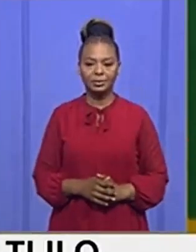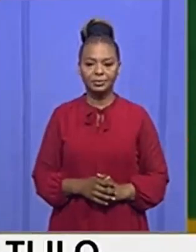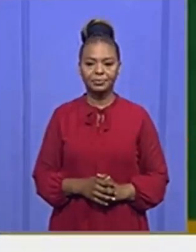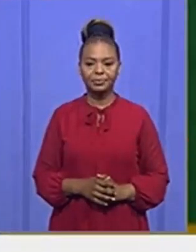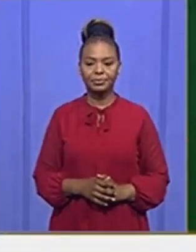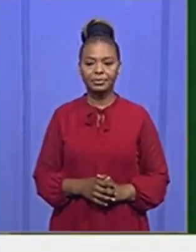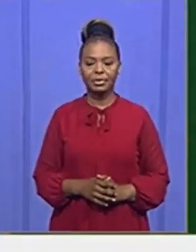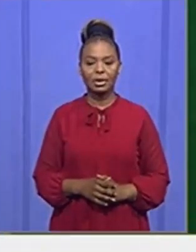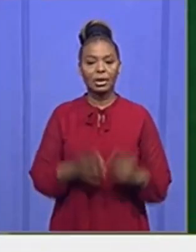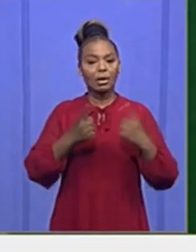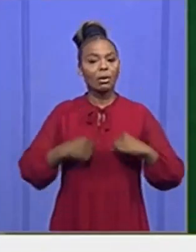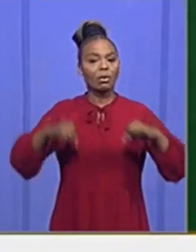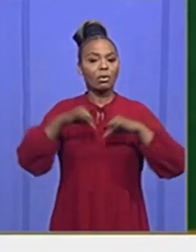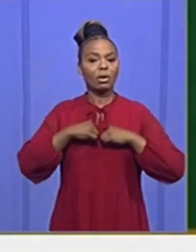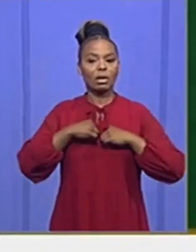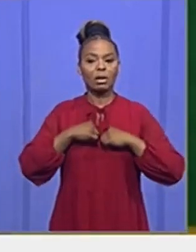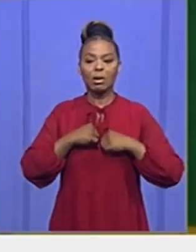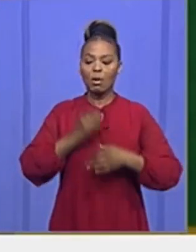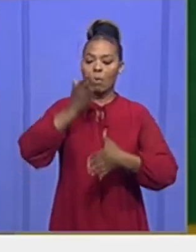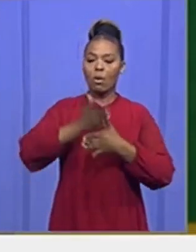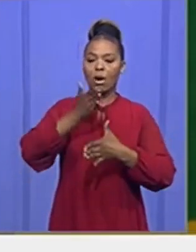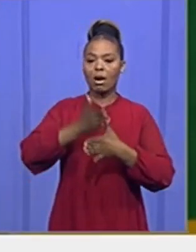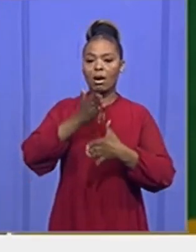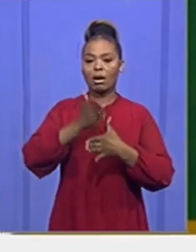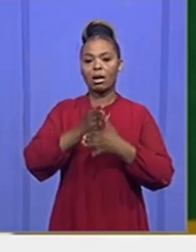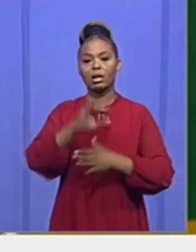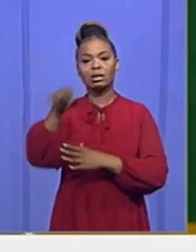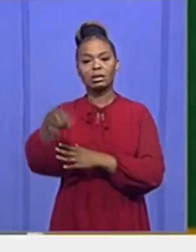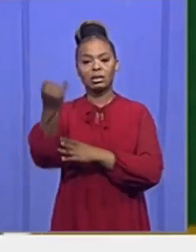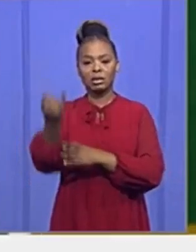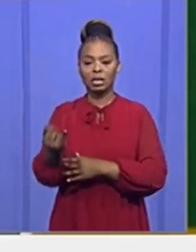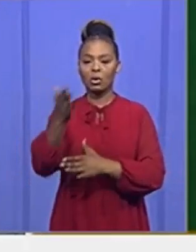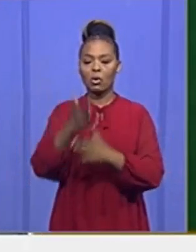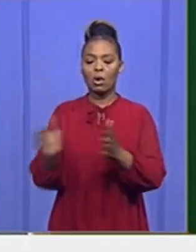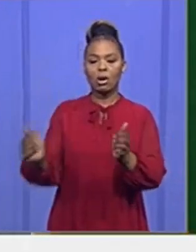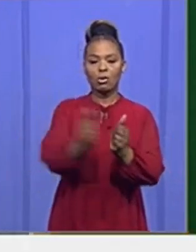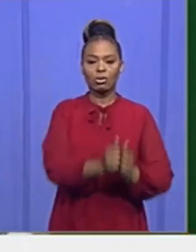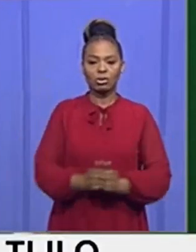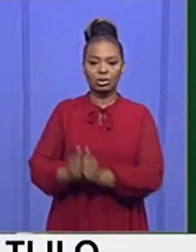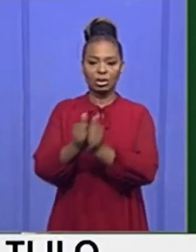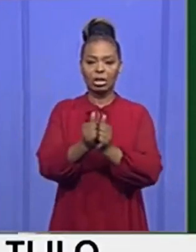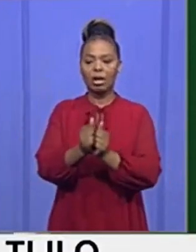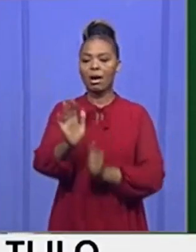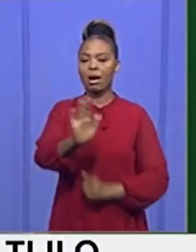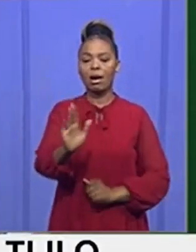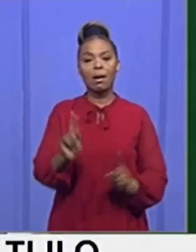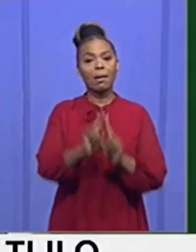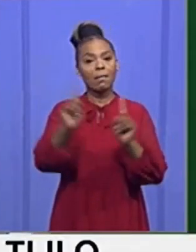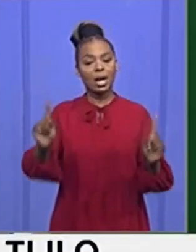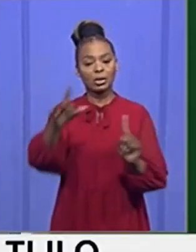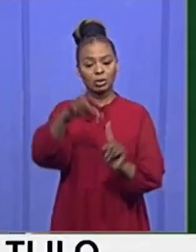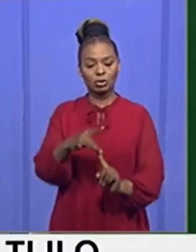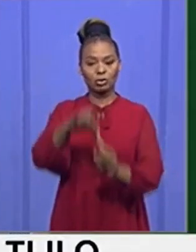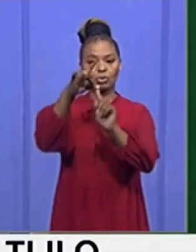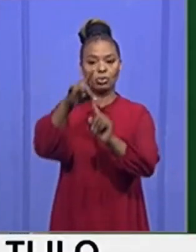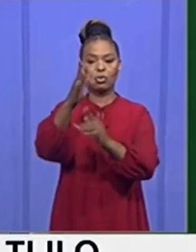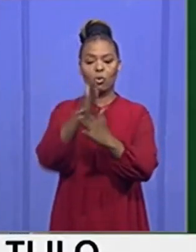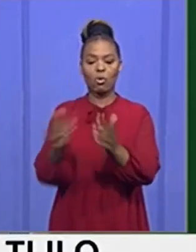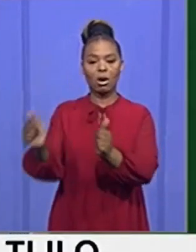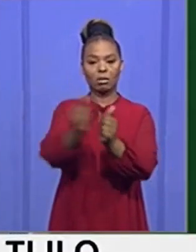We are not working to be in coalition. But if we have to choose a coalition